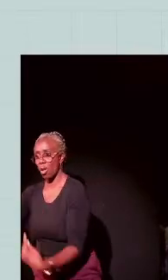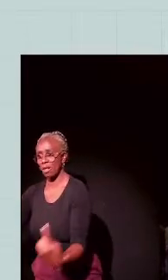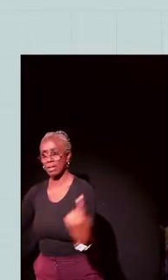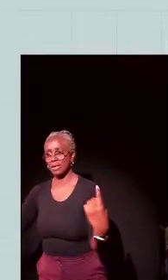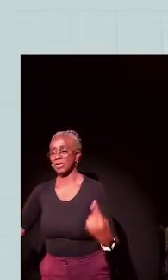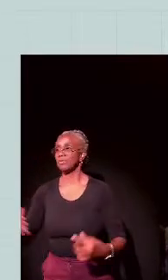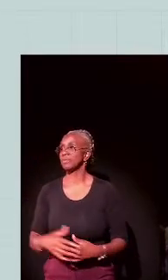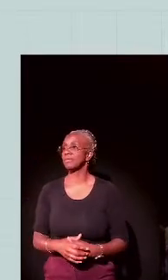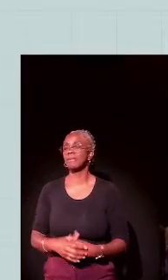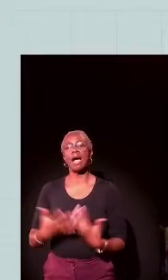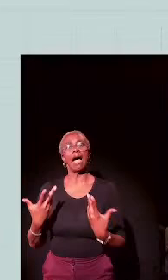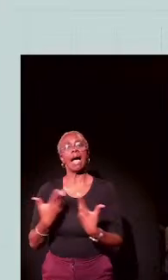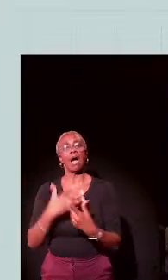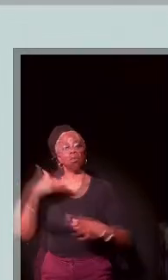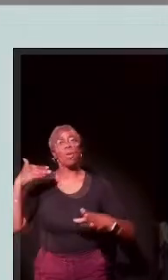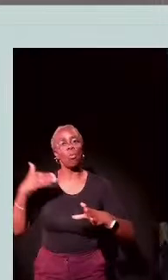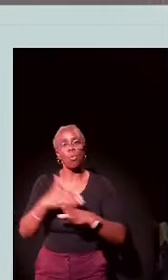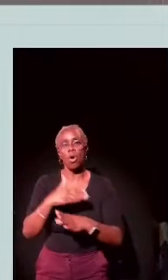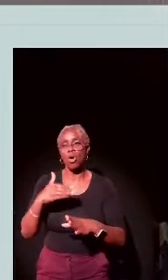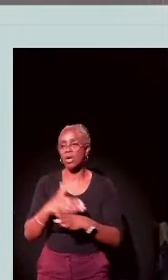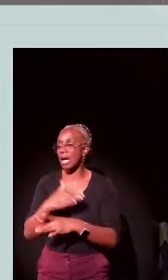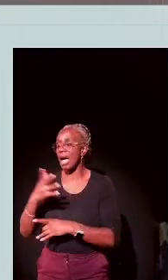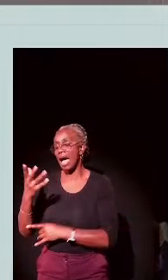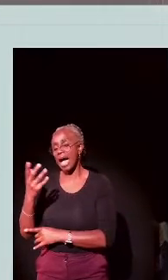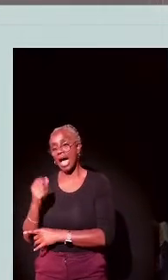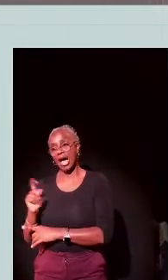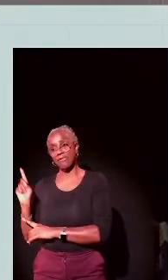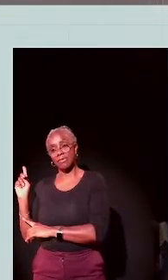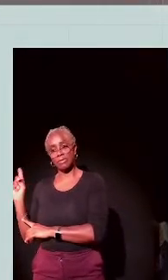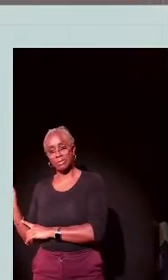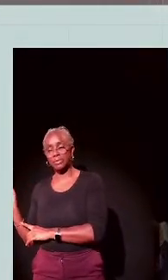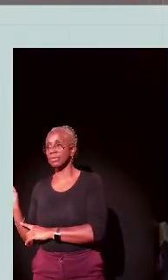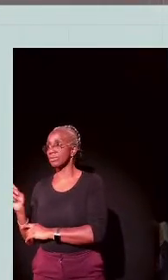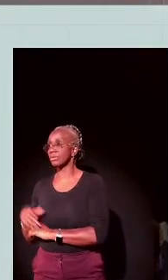how it's actually working is that you've got this